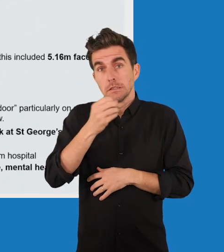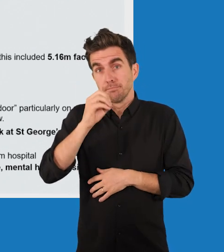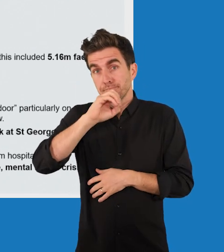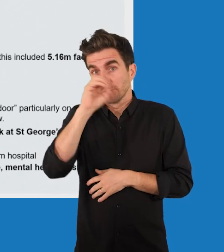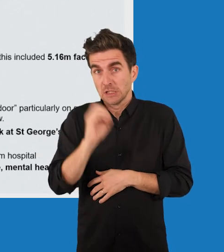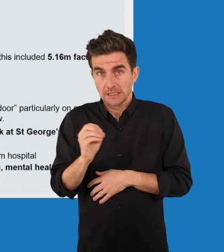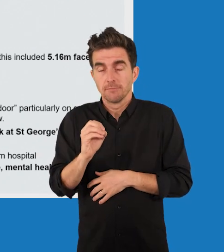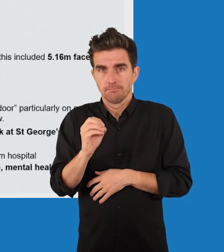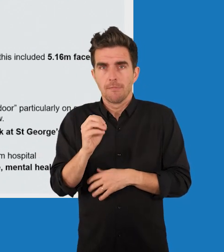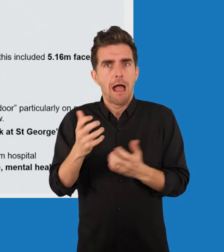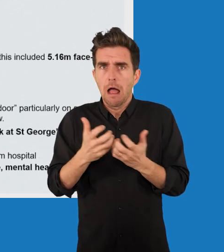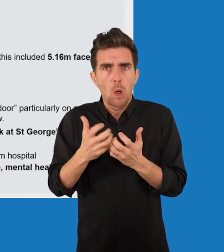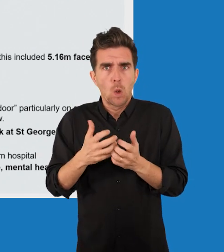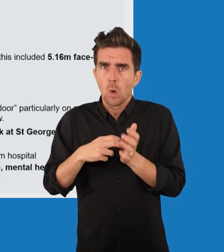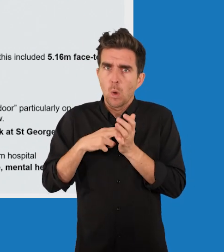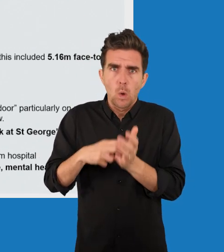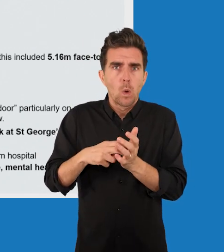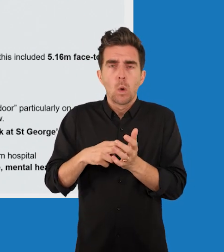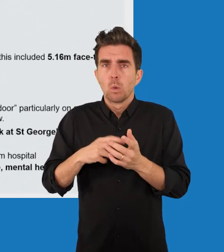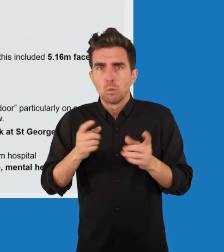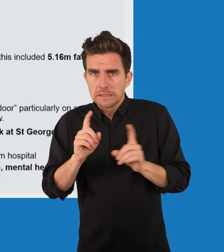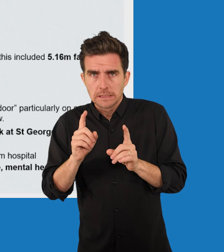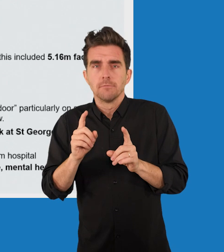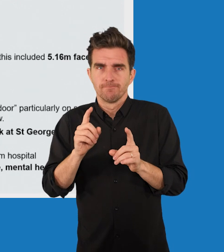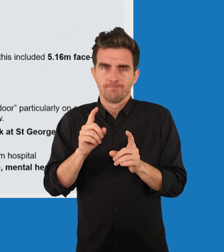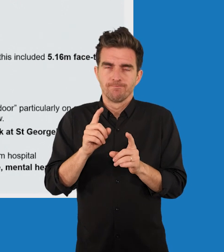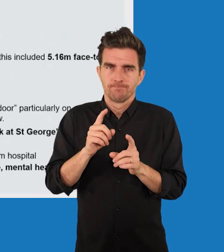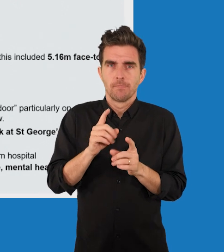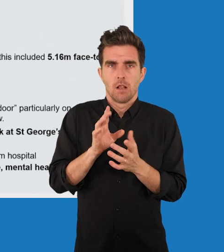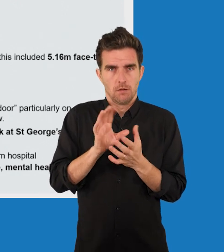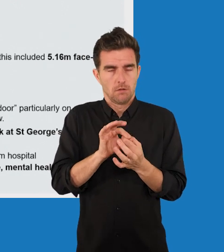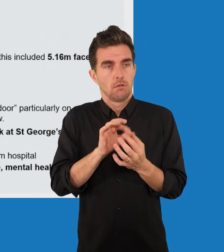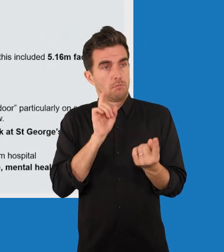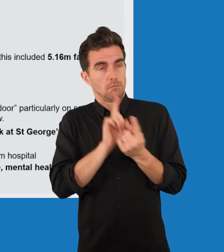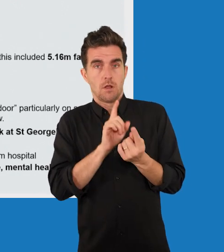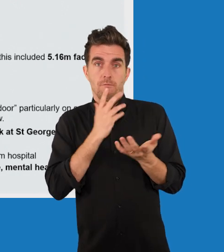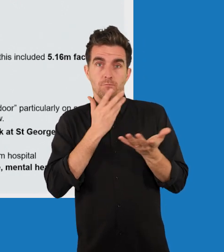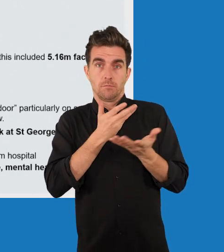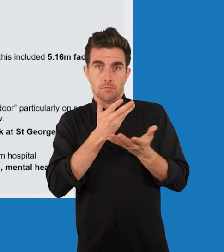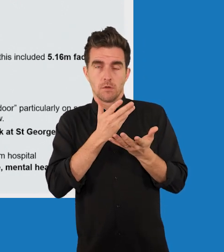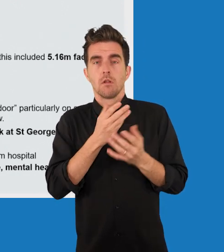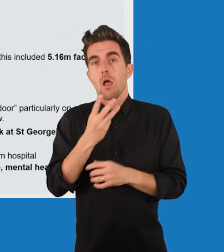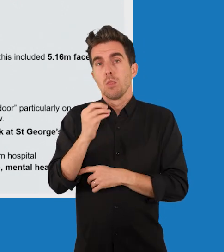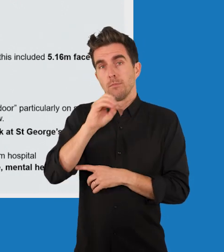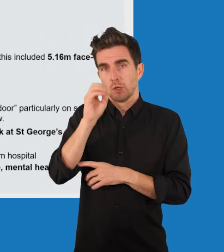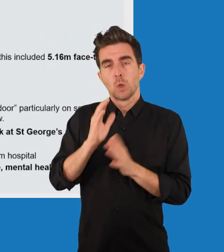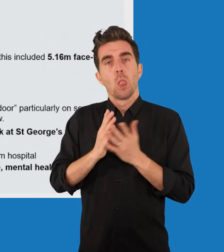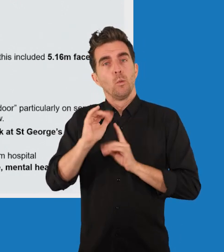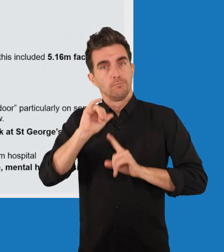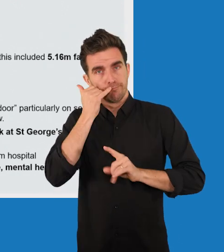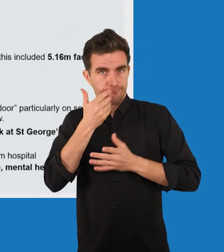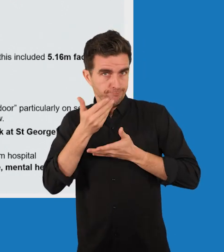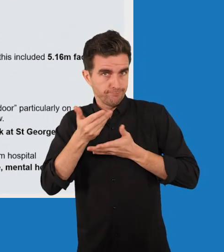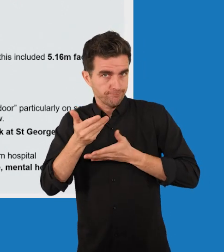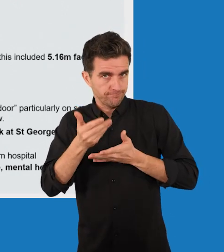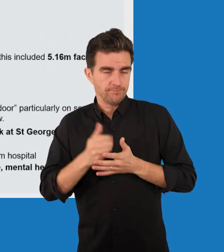appointments, which is an enormous number of people, of which 60% was through face-to-face and 30% was through